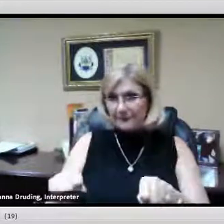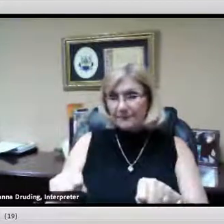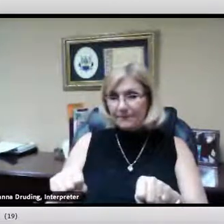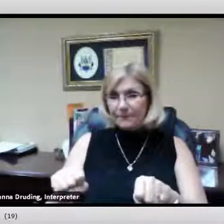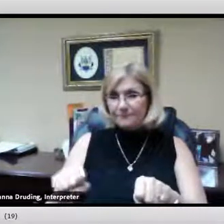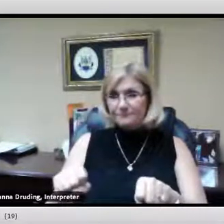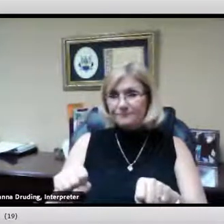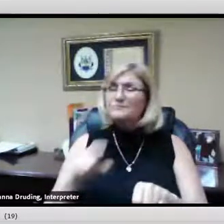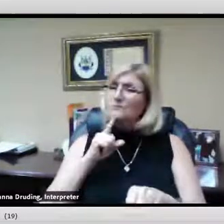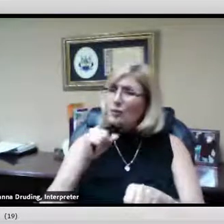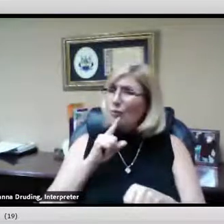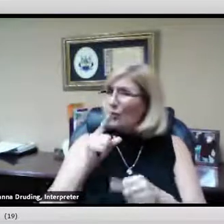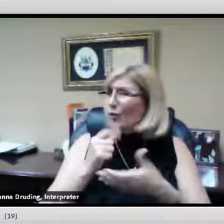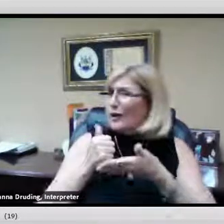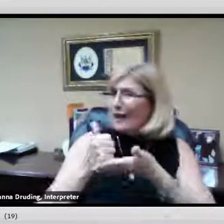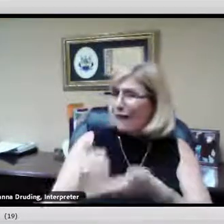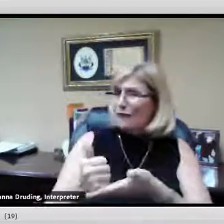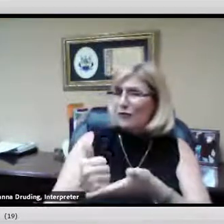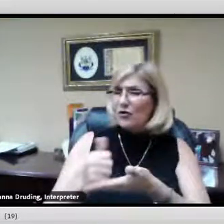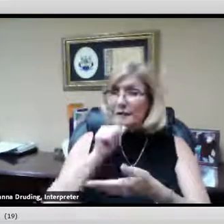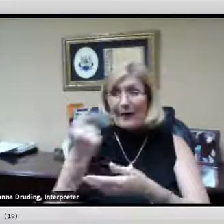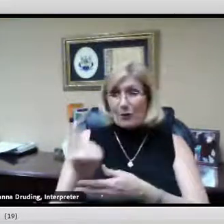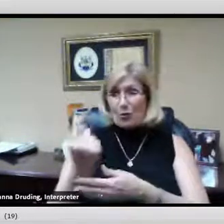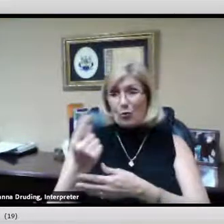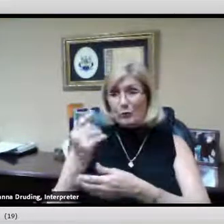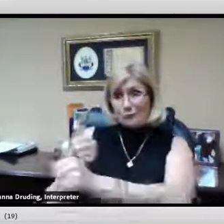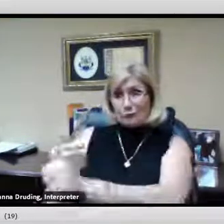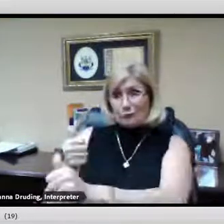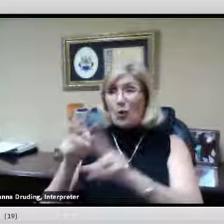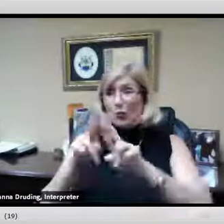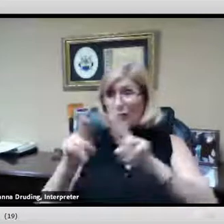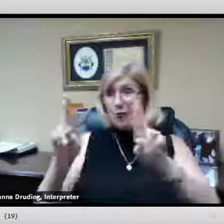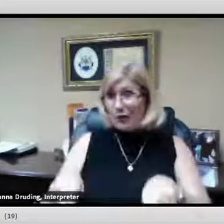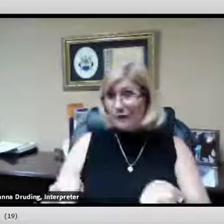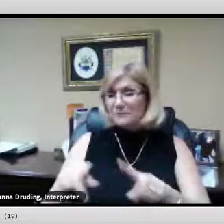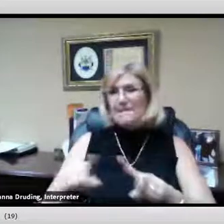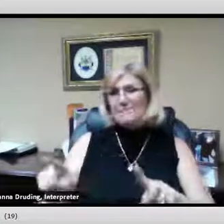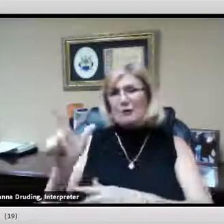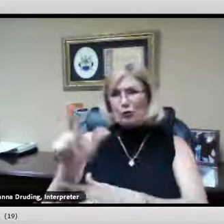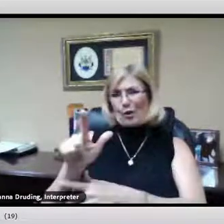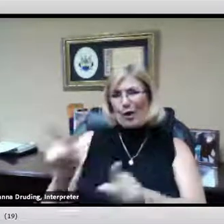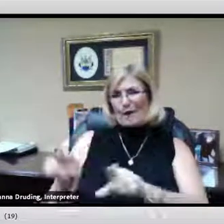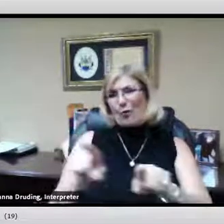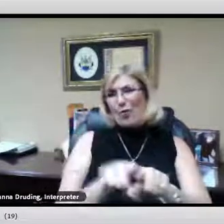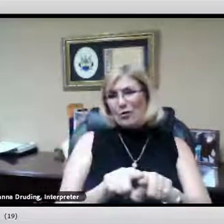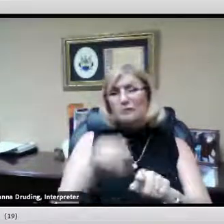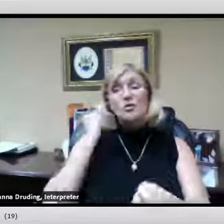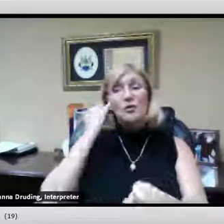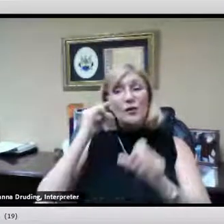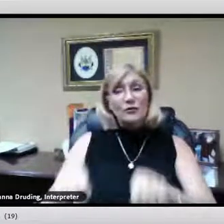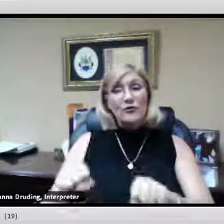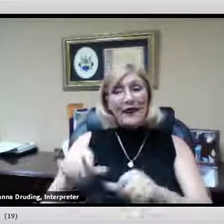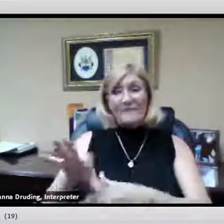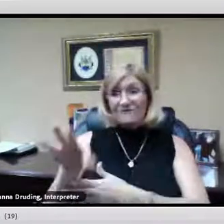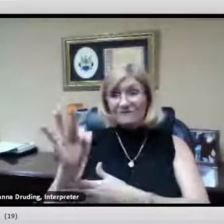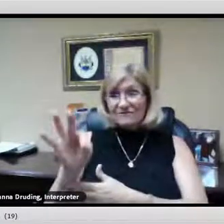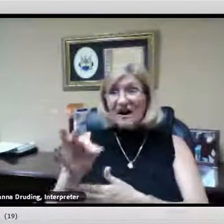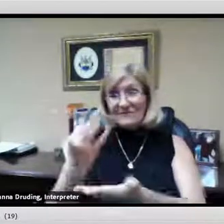um, very, very helpful, not only to your own resume, but to your institution. And so if you can find a way to get funding through